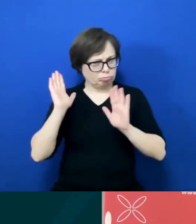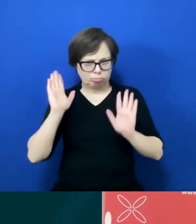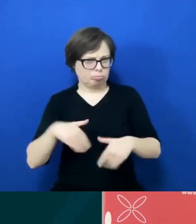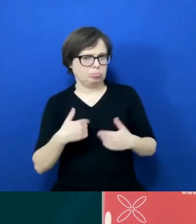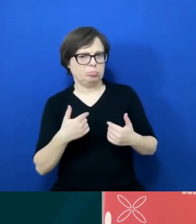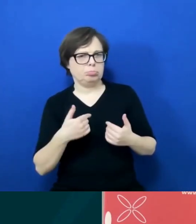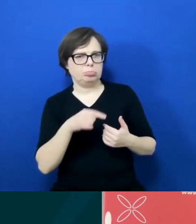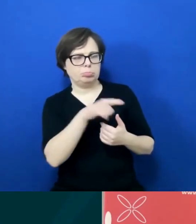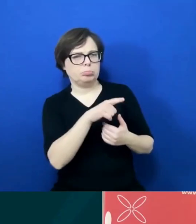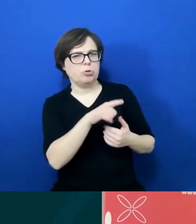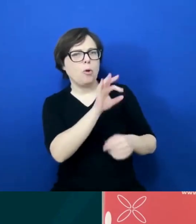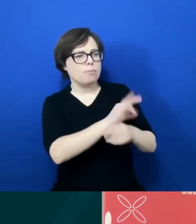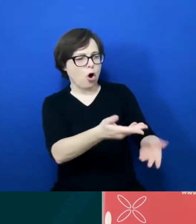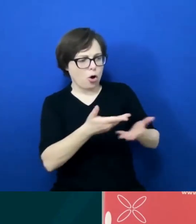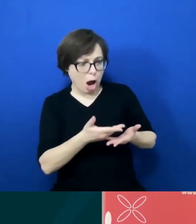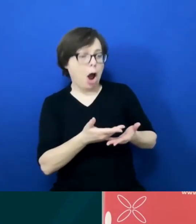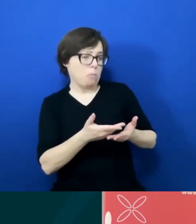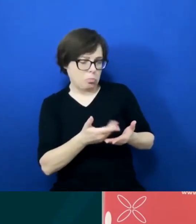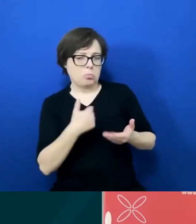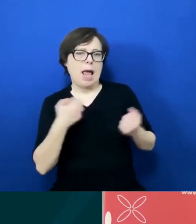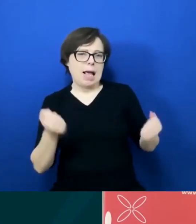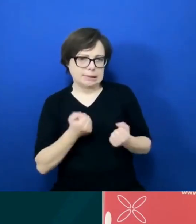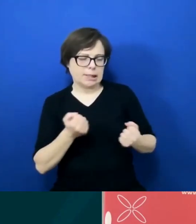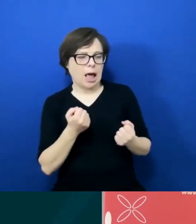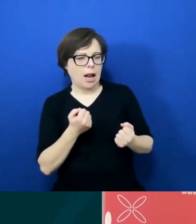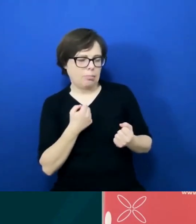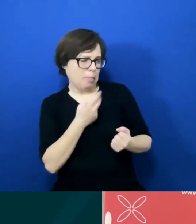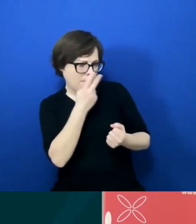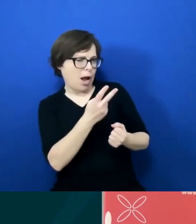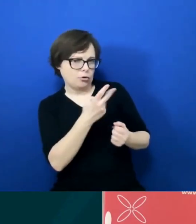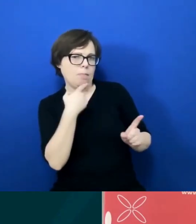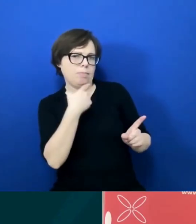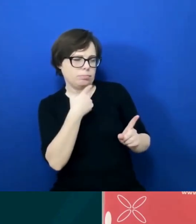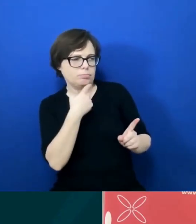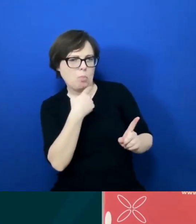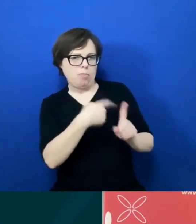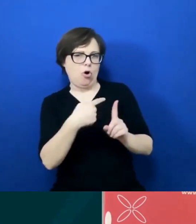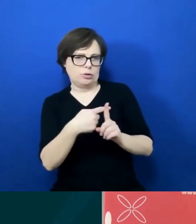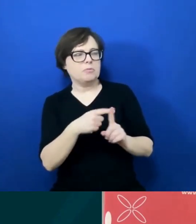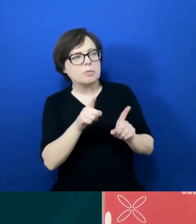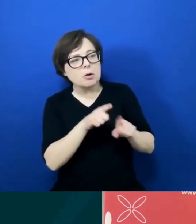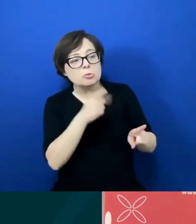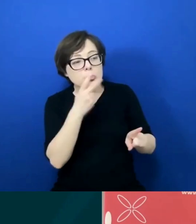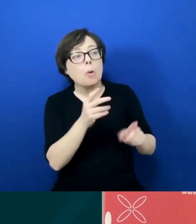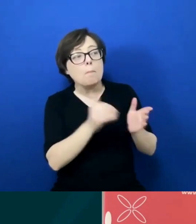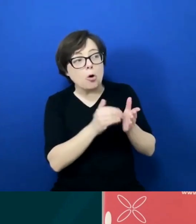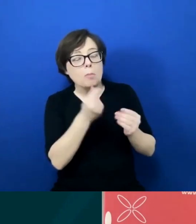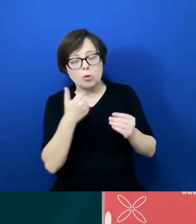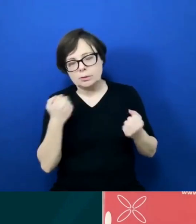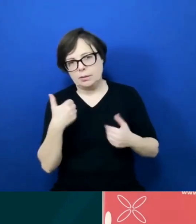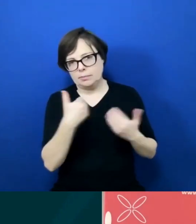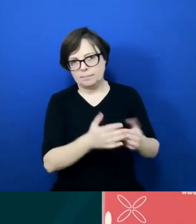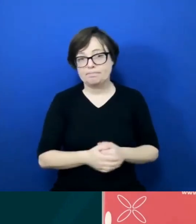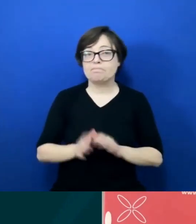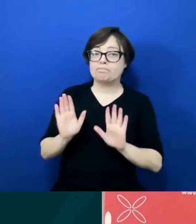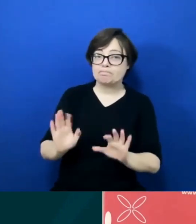share the money with private investors. So we are really trying to help those who apply, so that the biggest